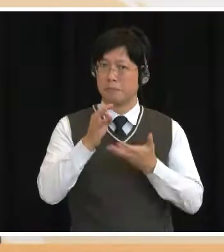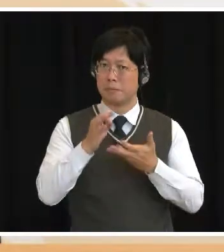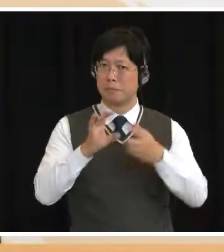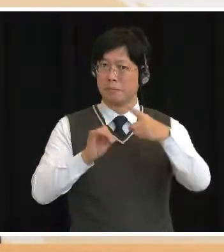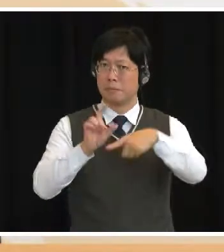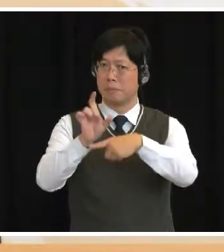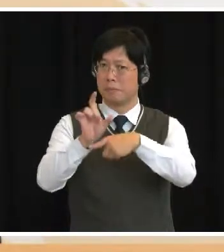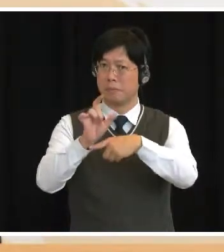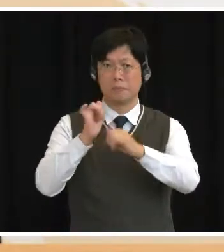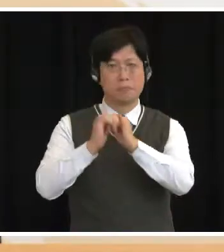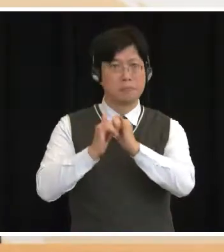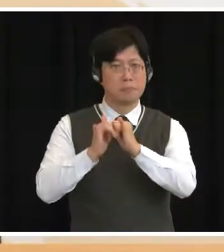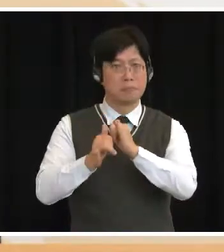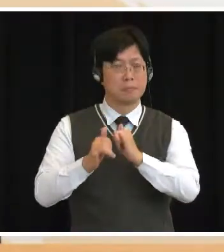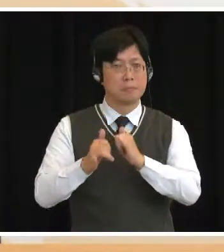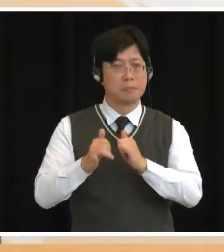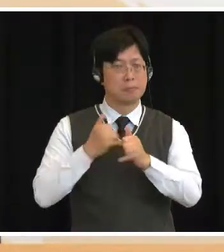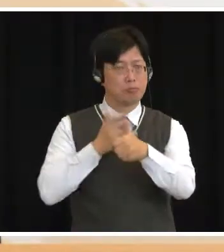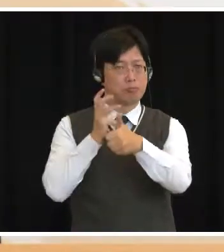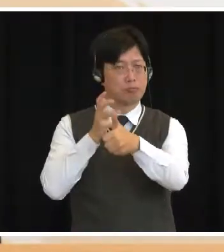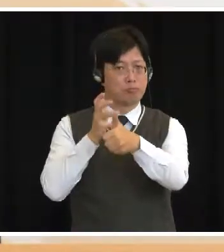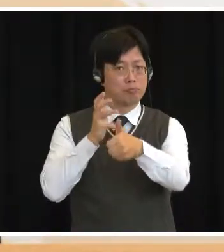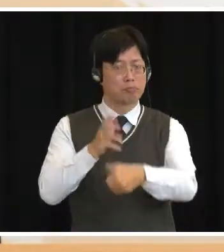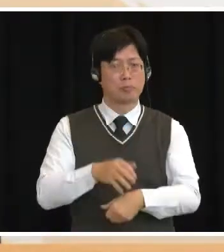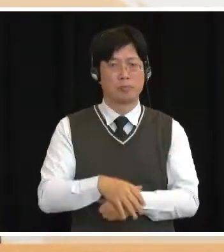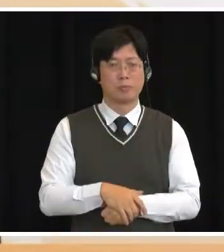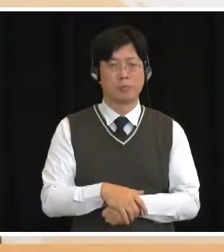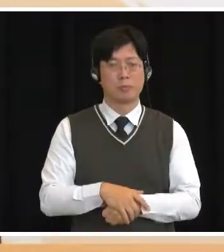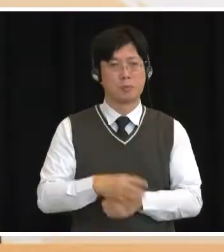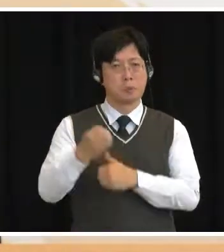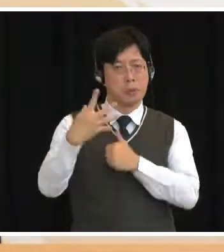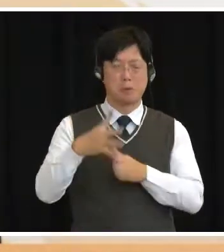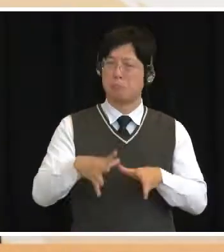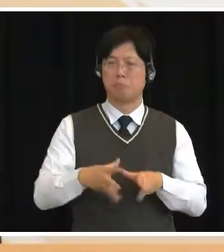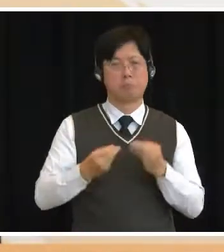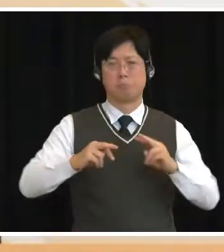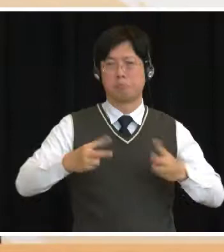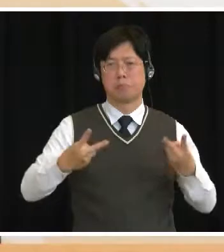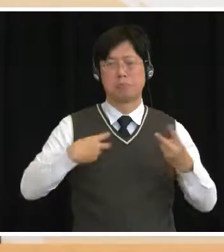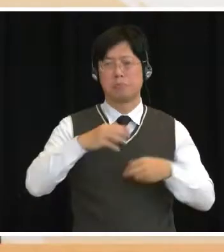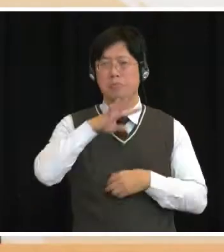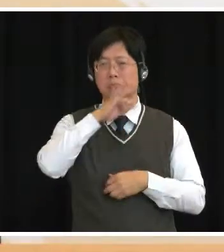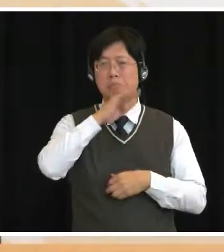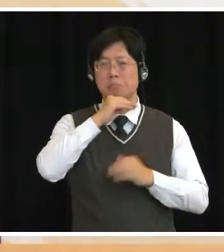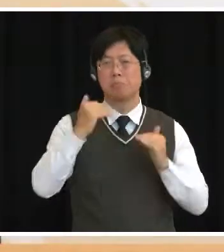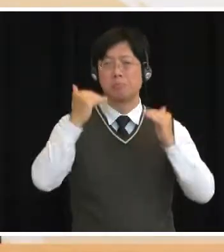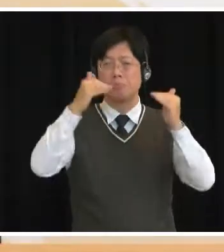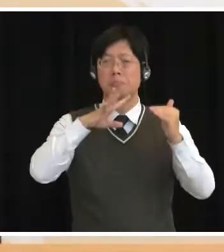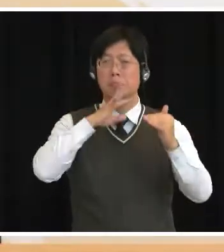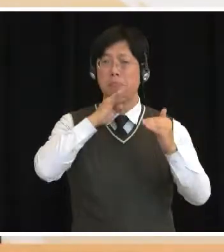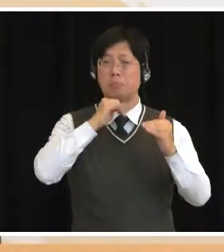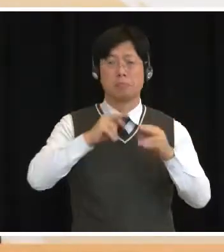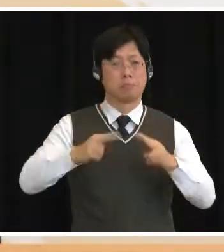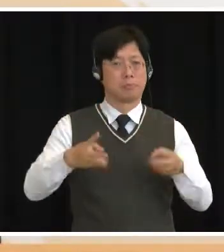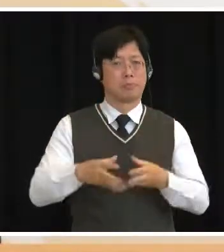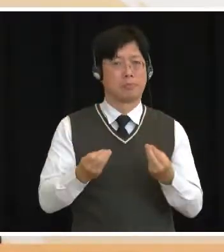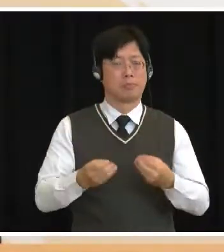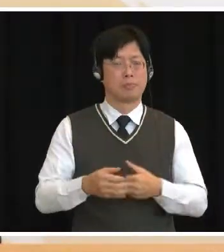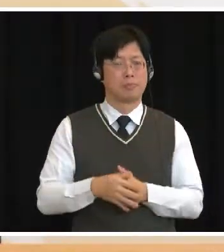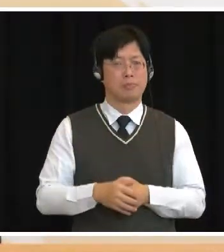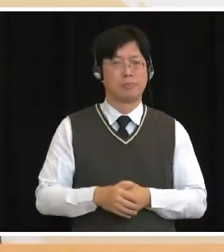is a topic for some interesting discussions, because what about